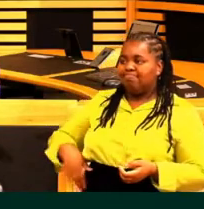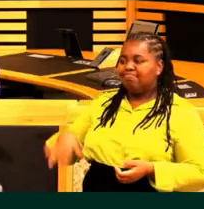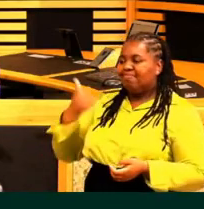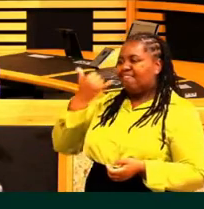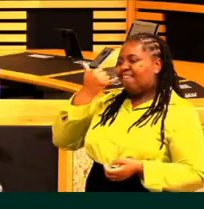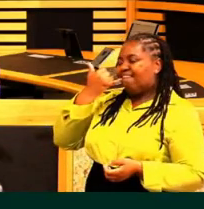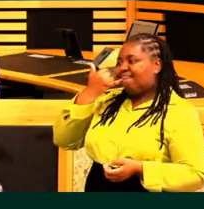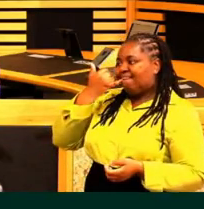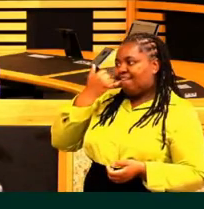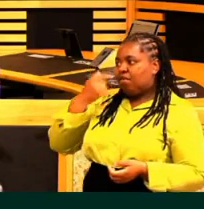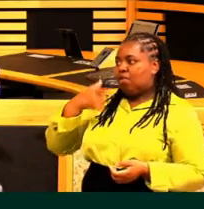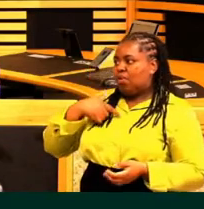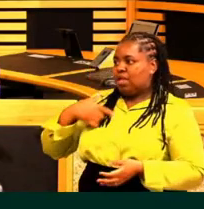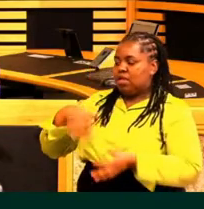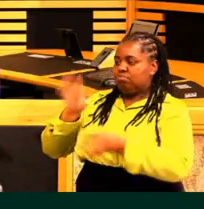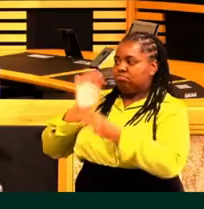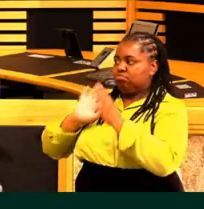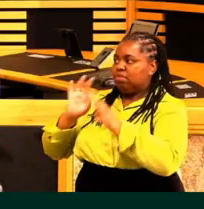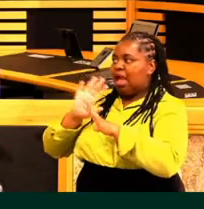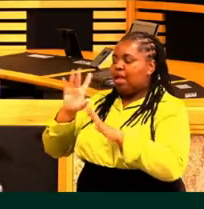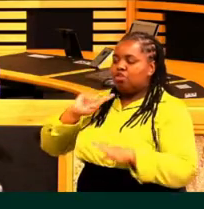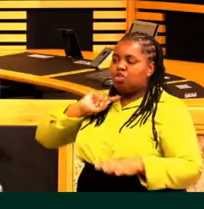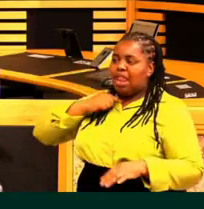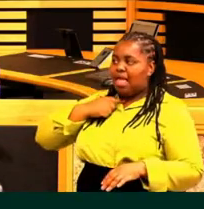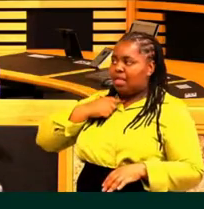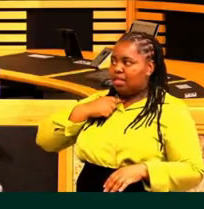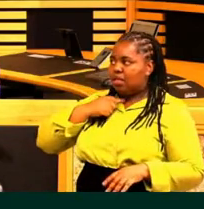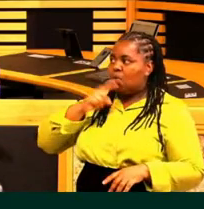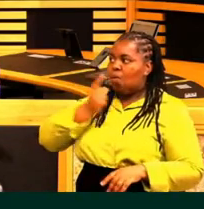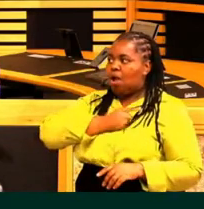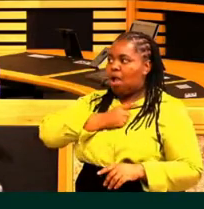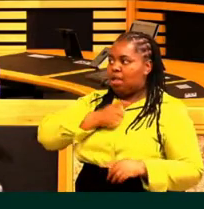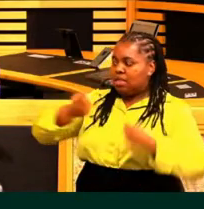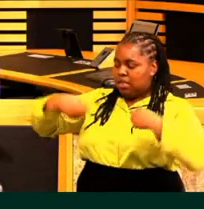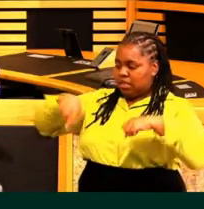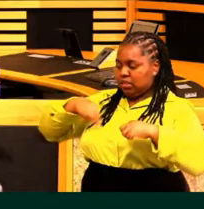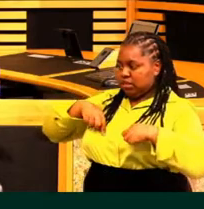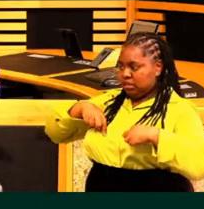defined by the vegetation language